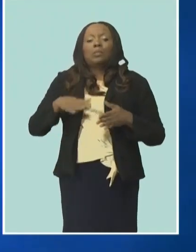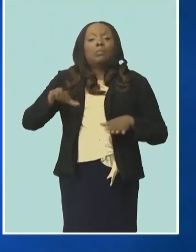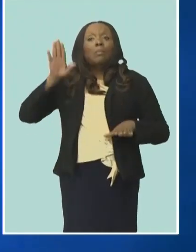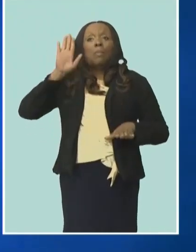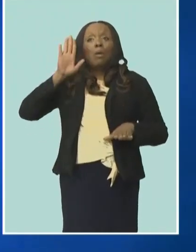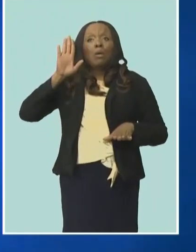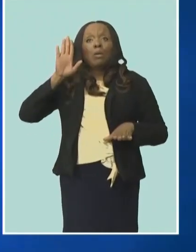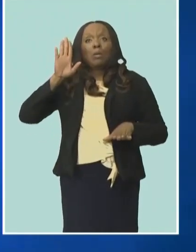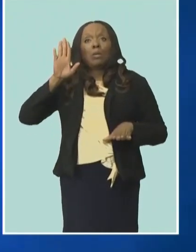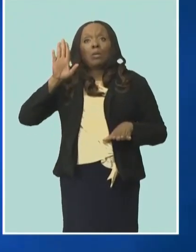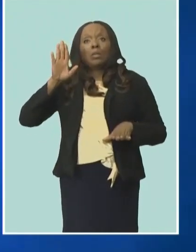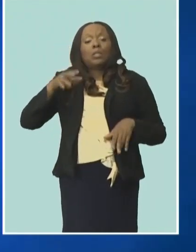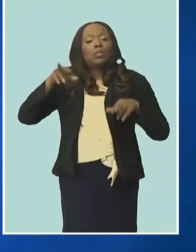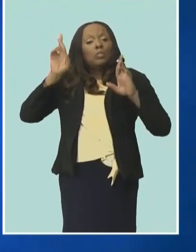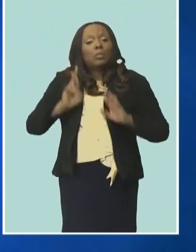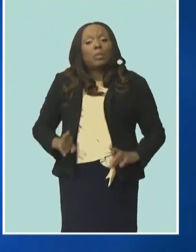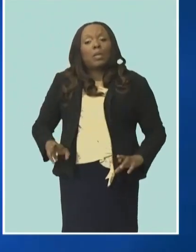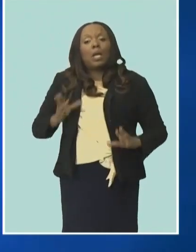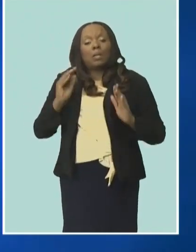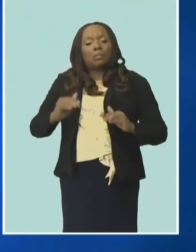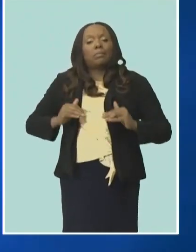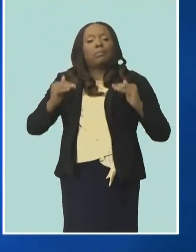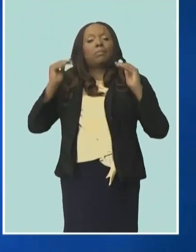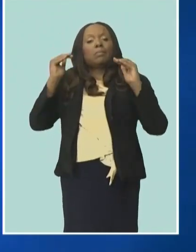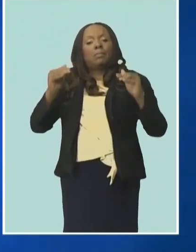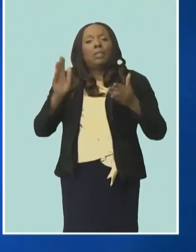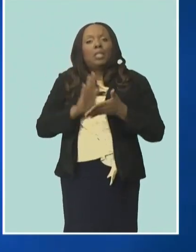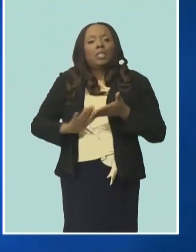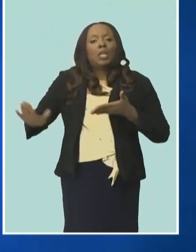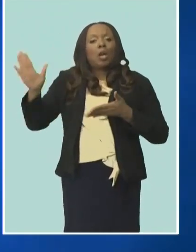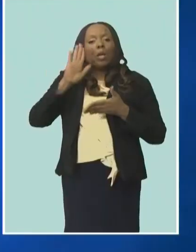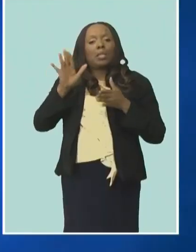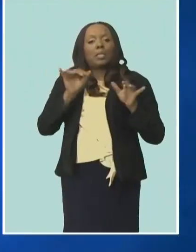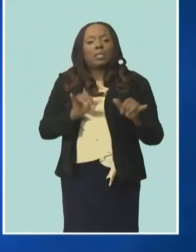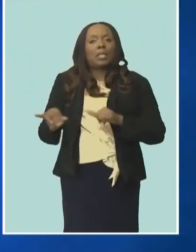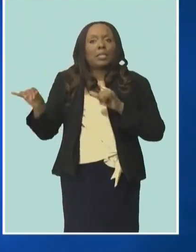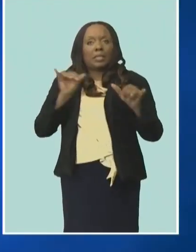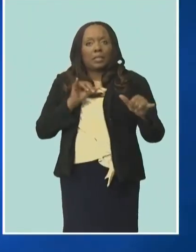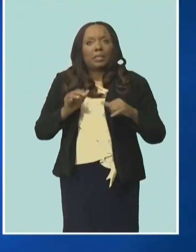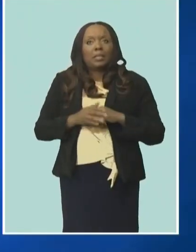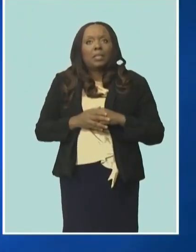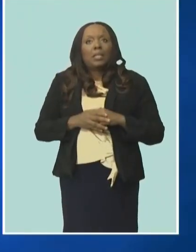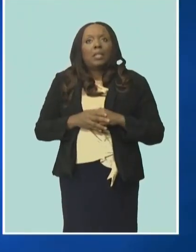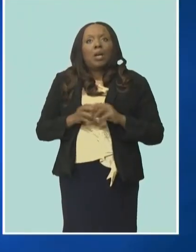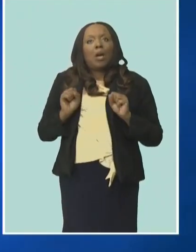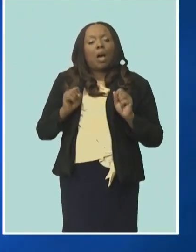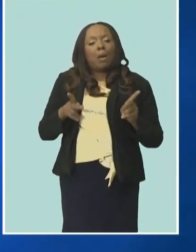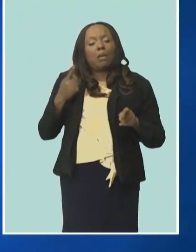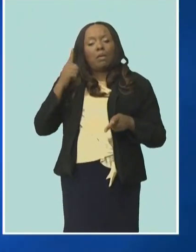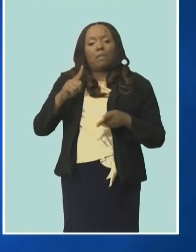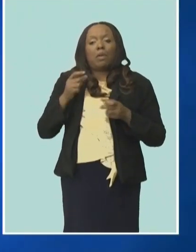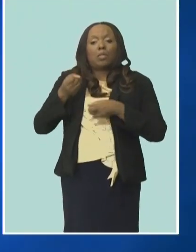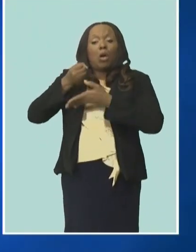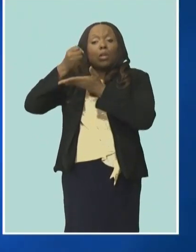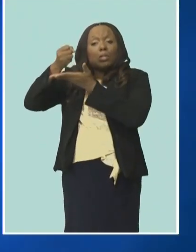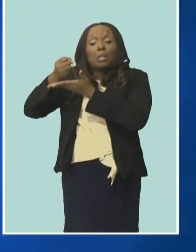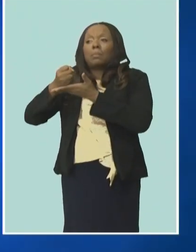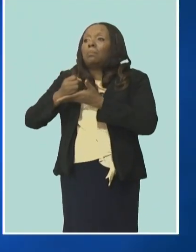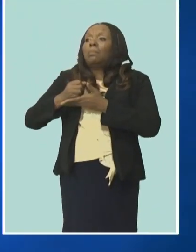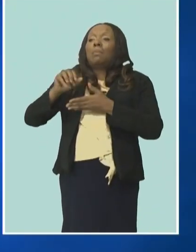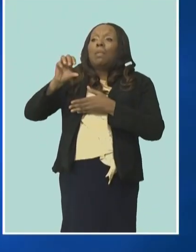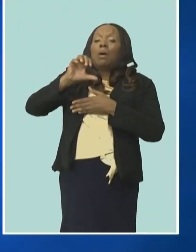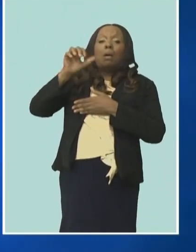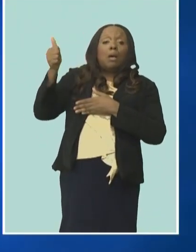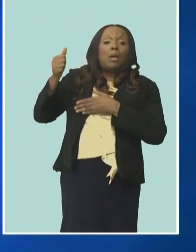honor and uphold the standards of the college, with opportunities for scholarships, overseas exchanges and strong